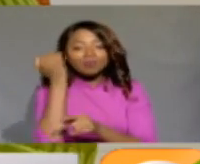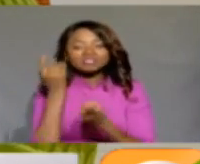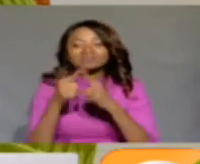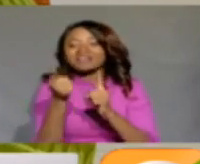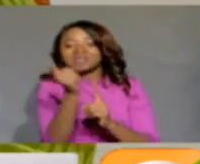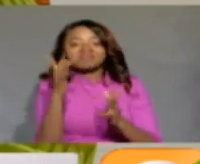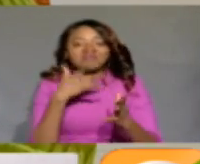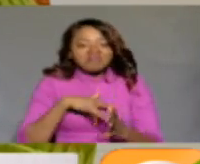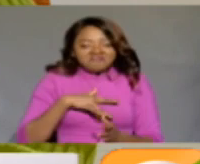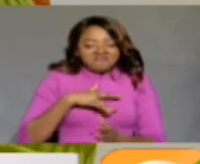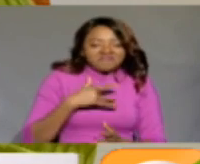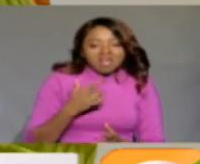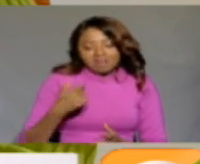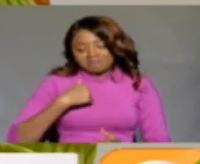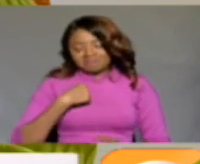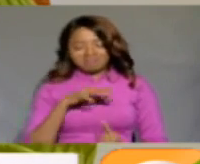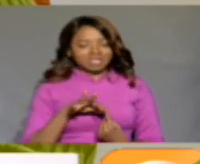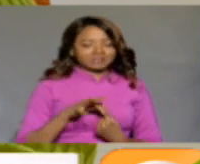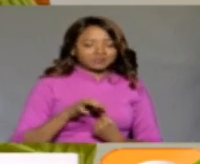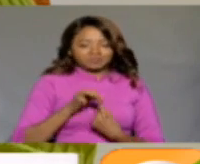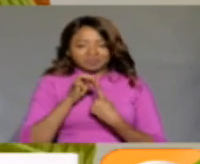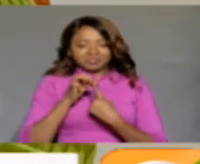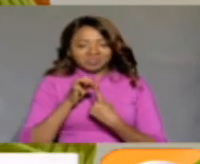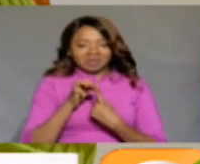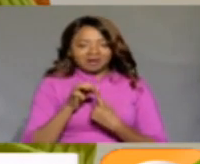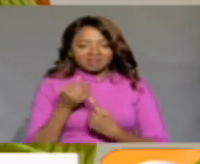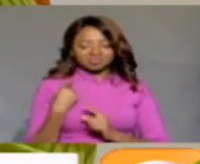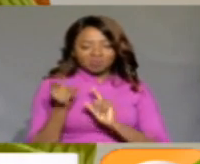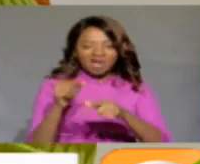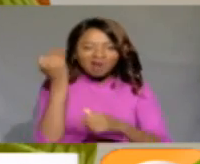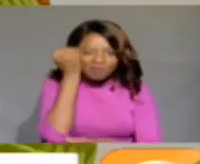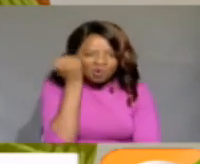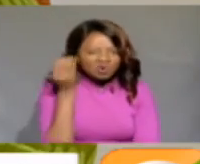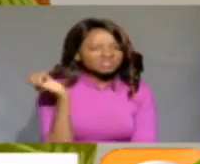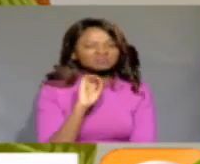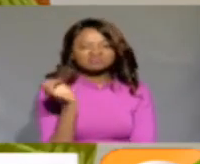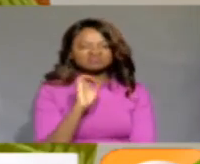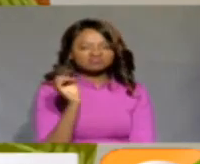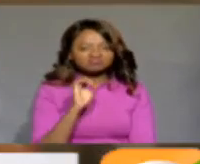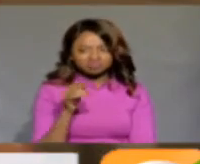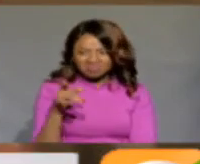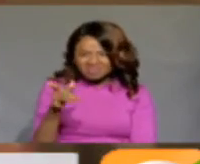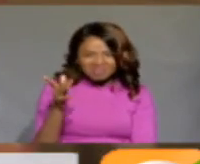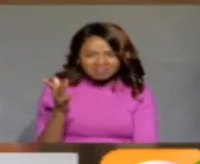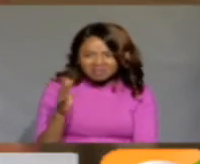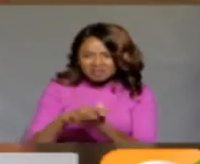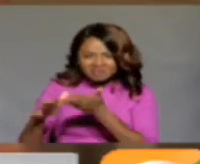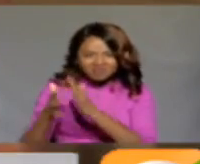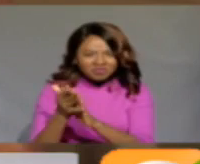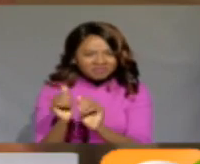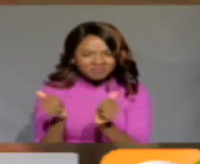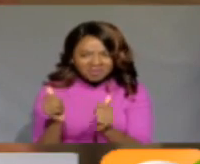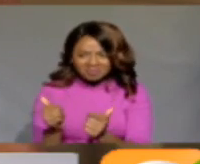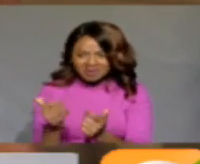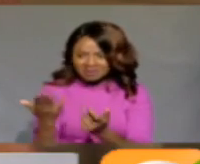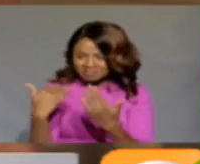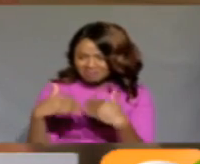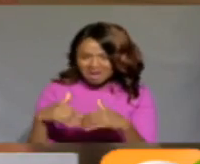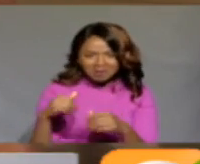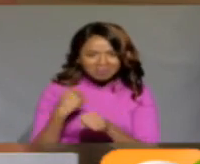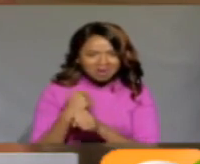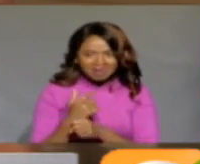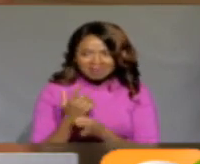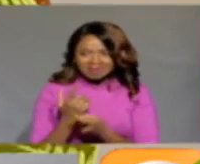these characters, because they think they are special, they did not show up in court, and nothing has been done to them. Apollo Mboya tried to push